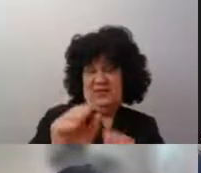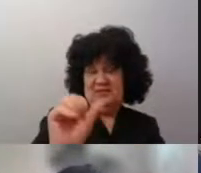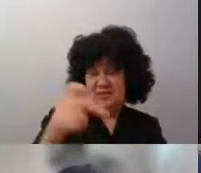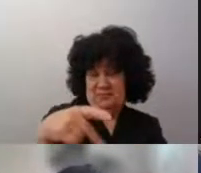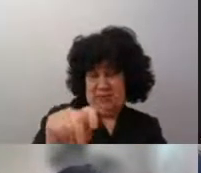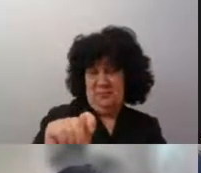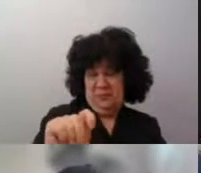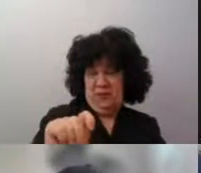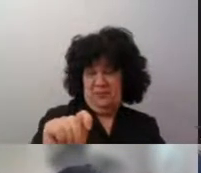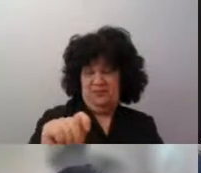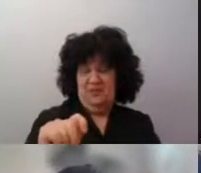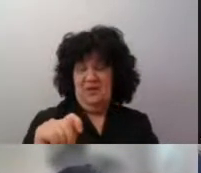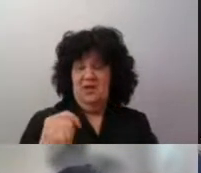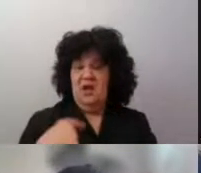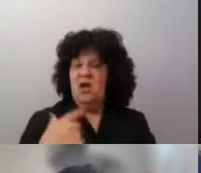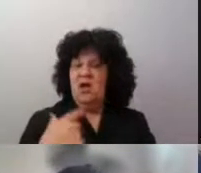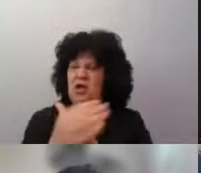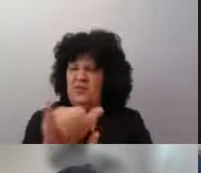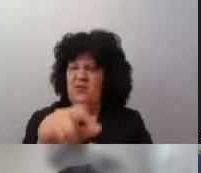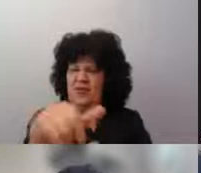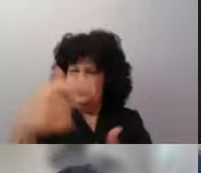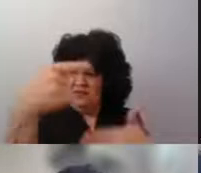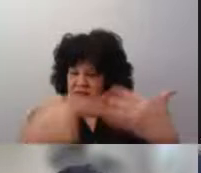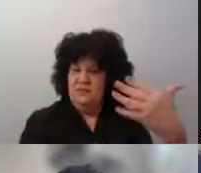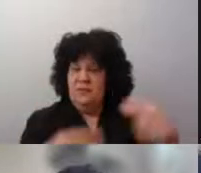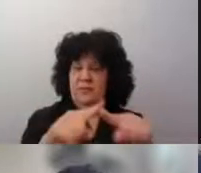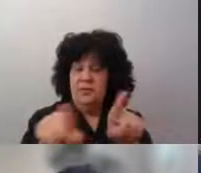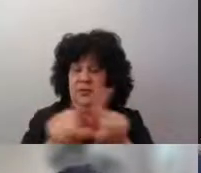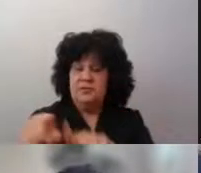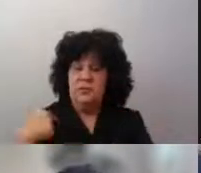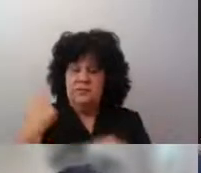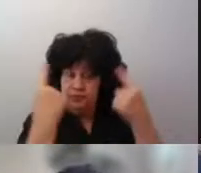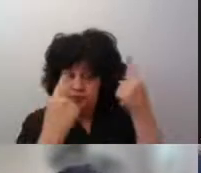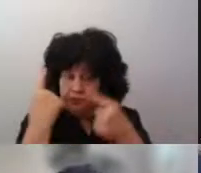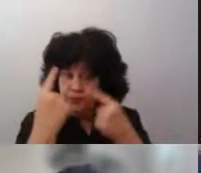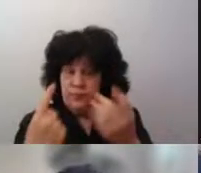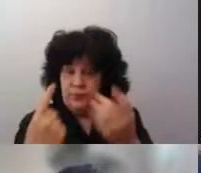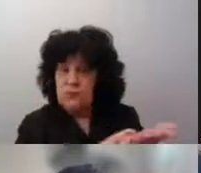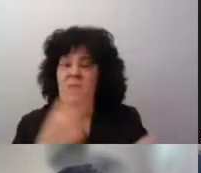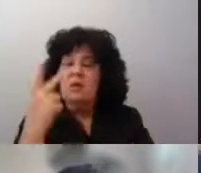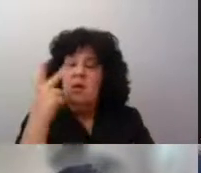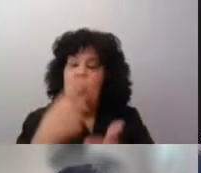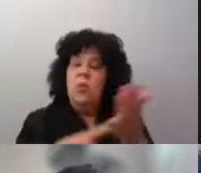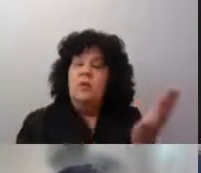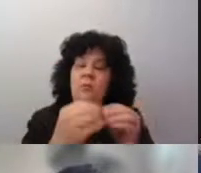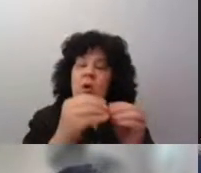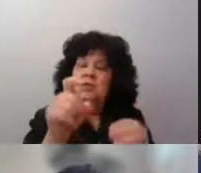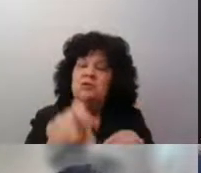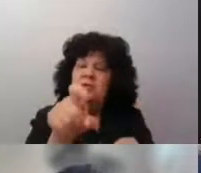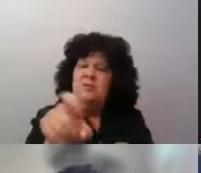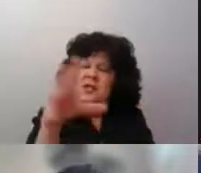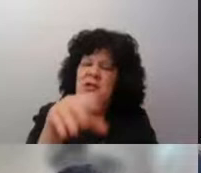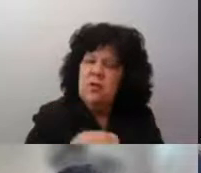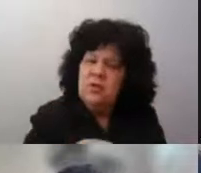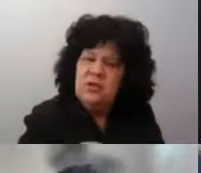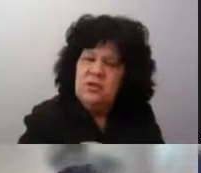So you want to think about that. But as you're listening to the discussions, think about what else should be on that whiteboard, if you will. If